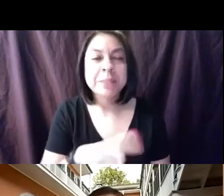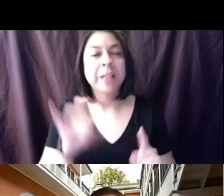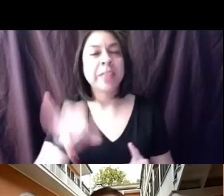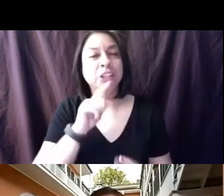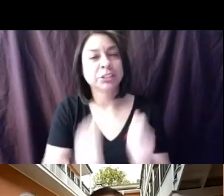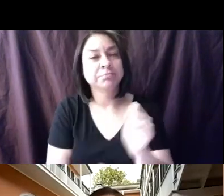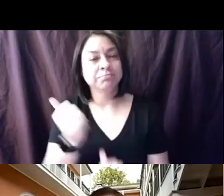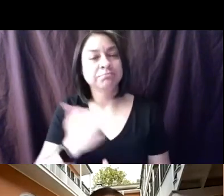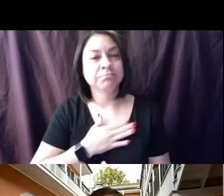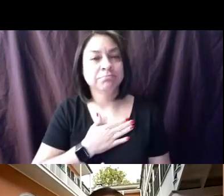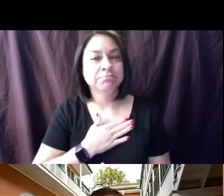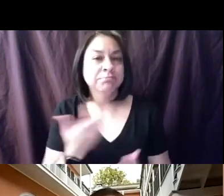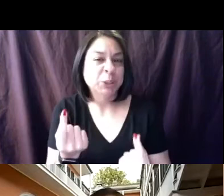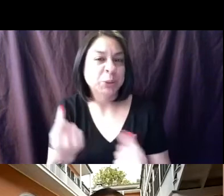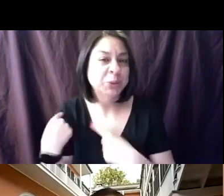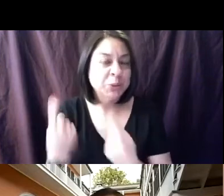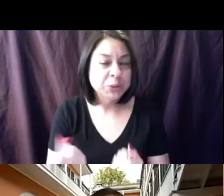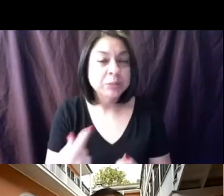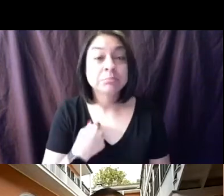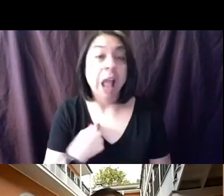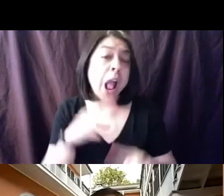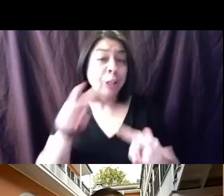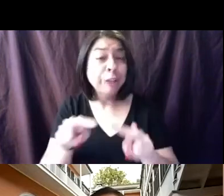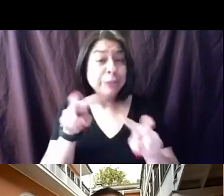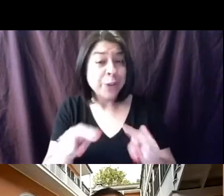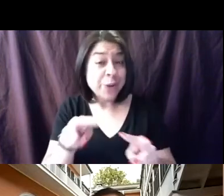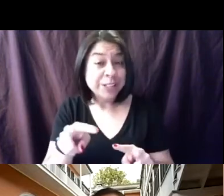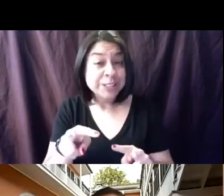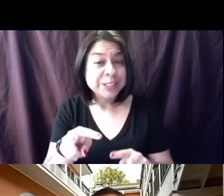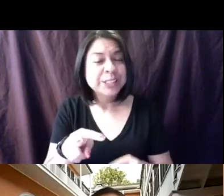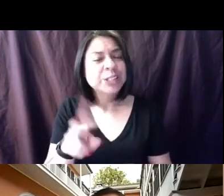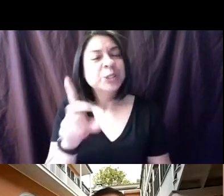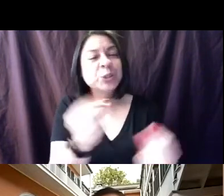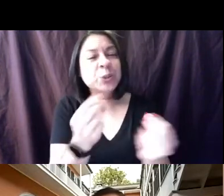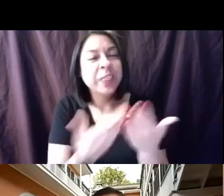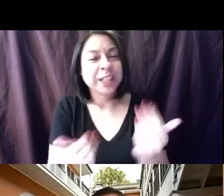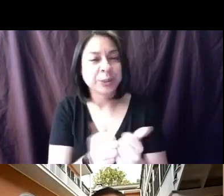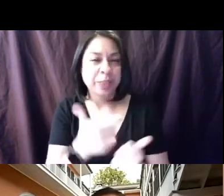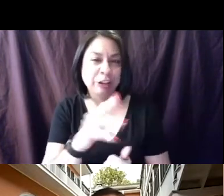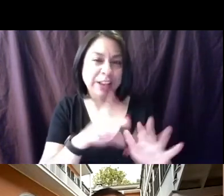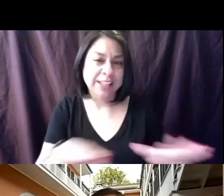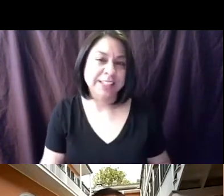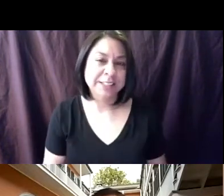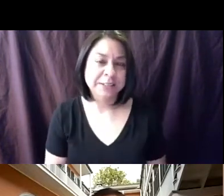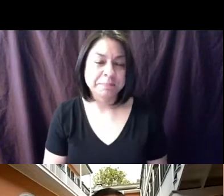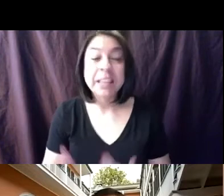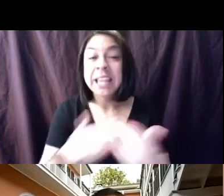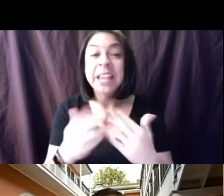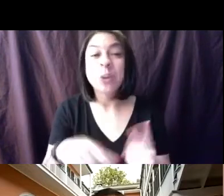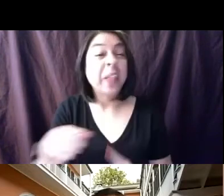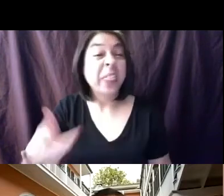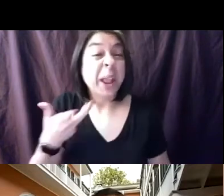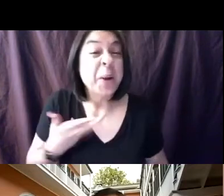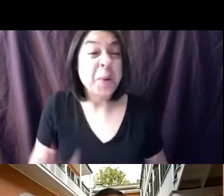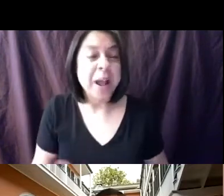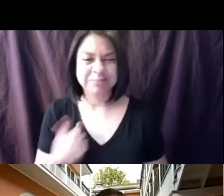what I do. I look forward to doing things with them, you know. Even when they don't want me to,